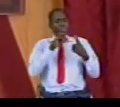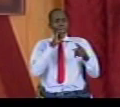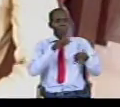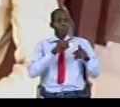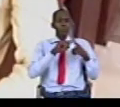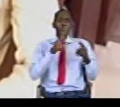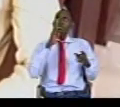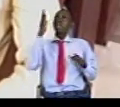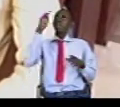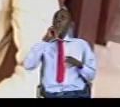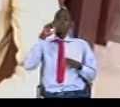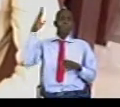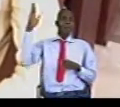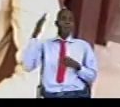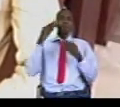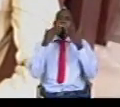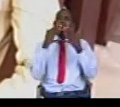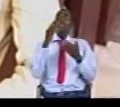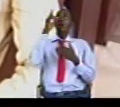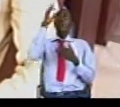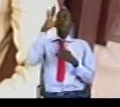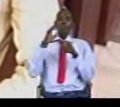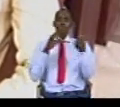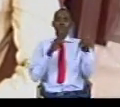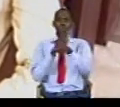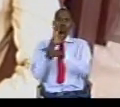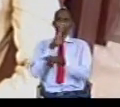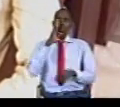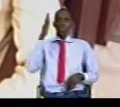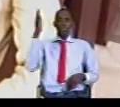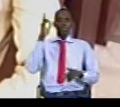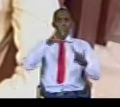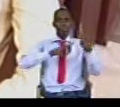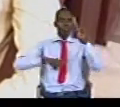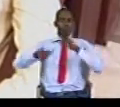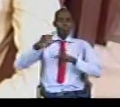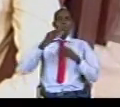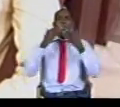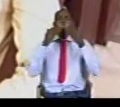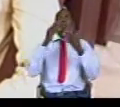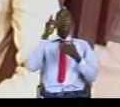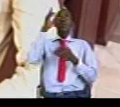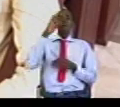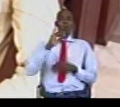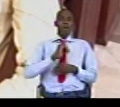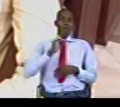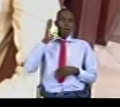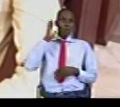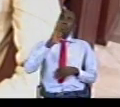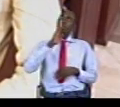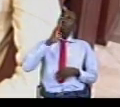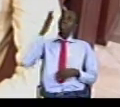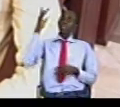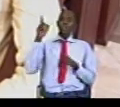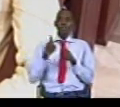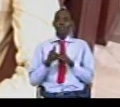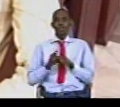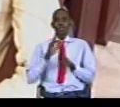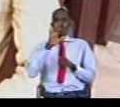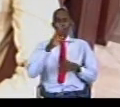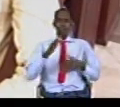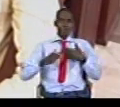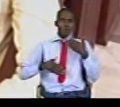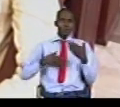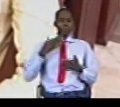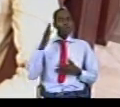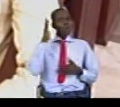you'll be there. Yeah. And thank God I'll be there too. Your joy will not be full if you are there, if I'm not